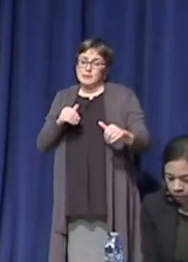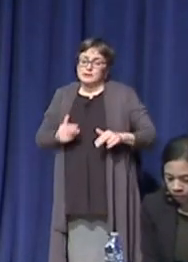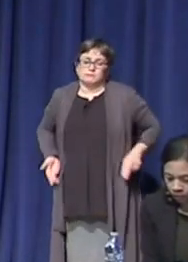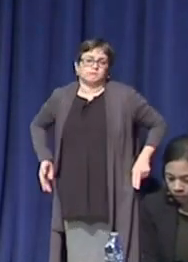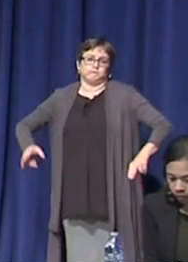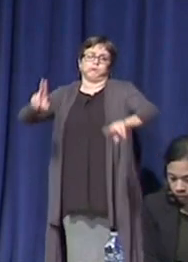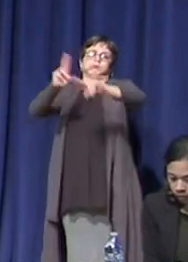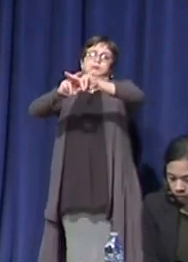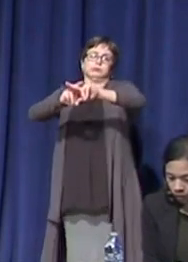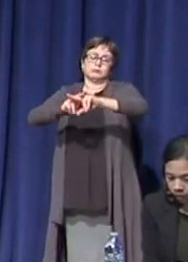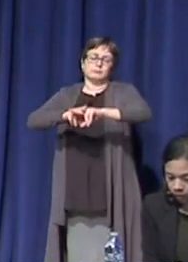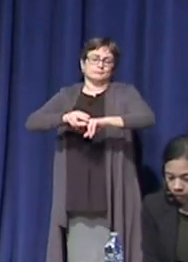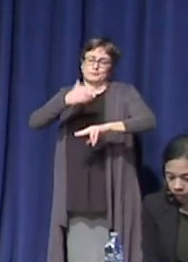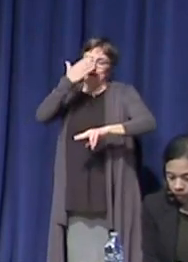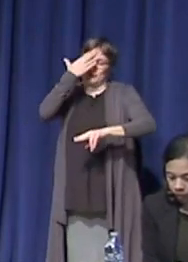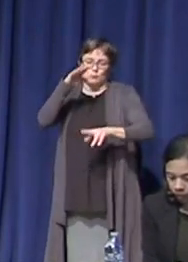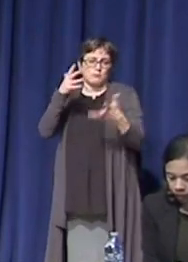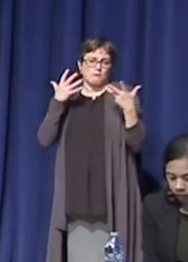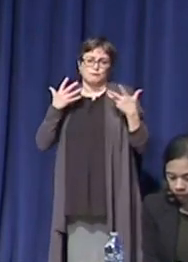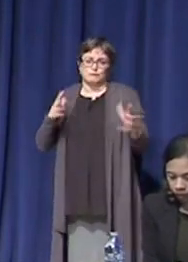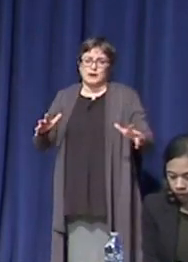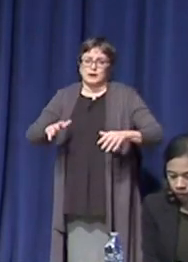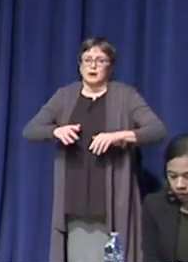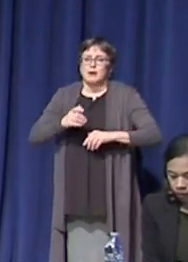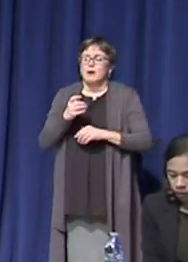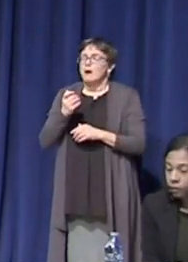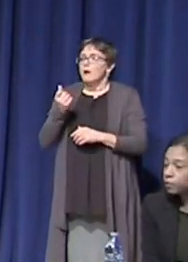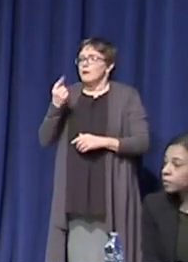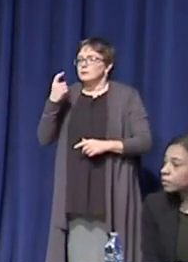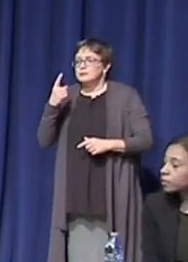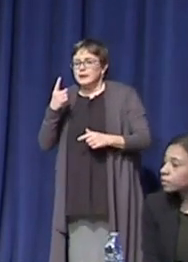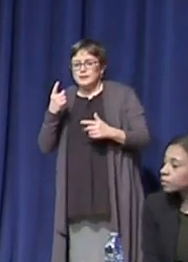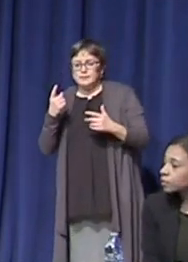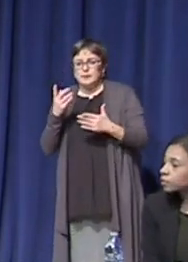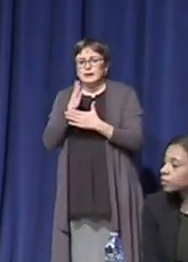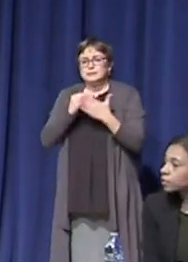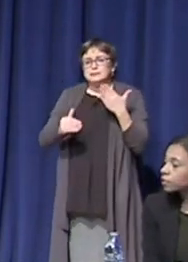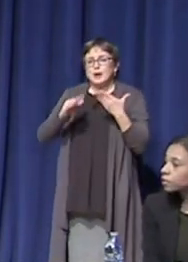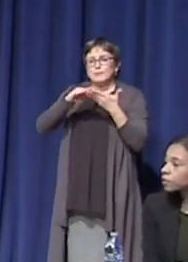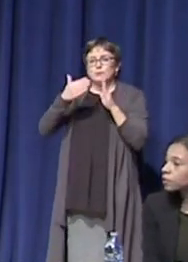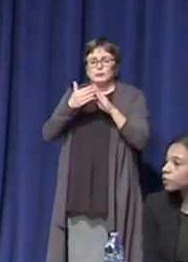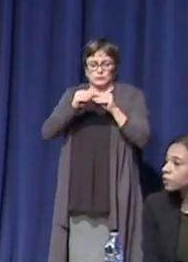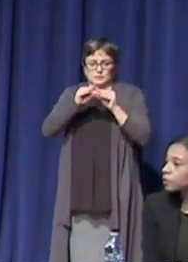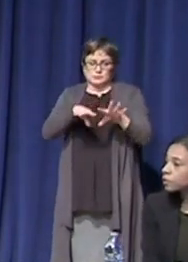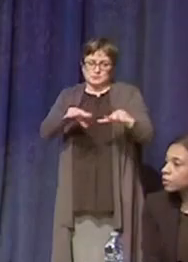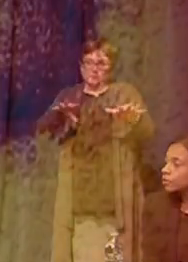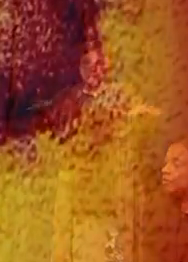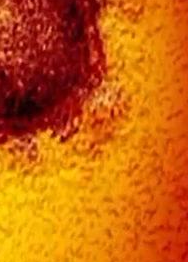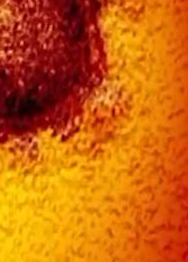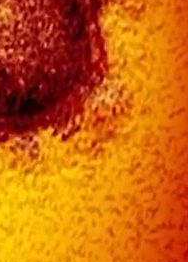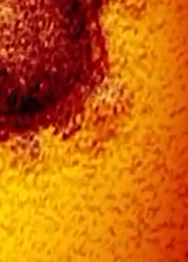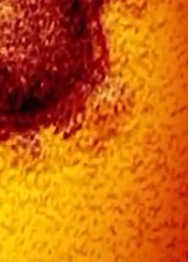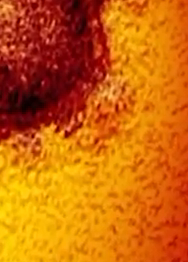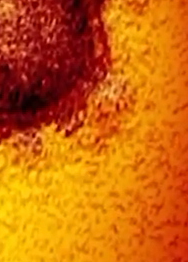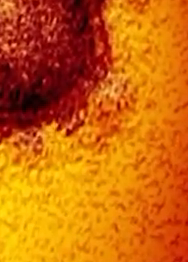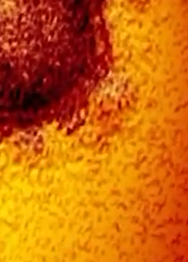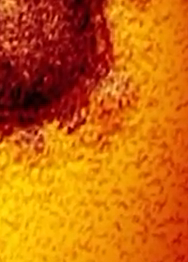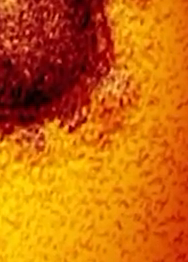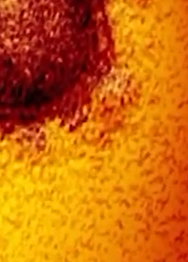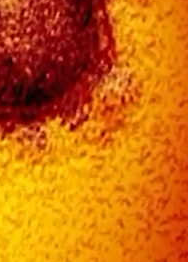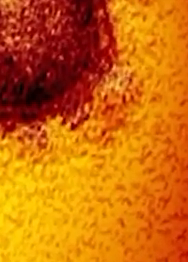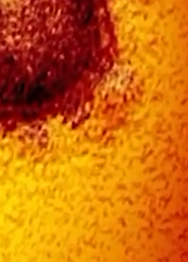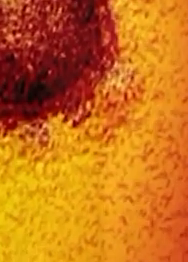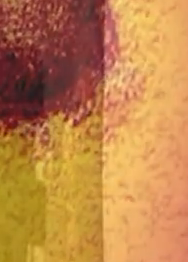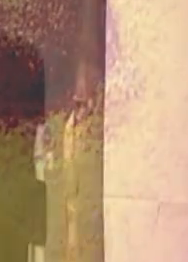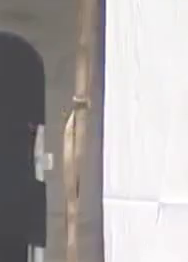numbers. As you combine a reality of at least some community spread with an aggressive